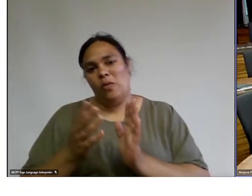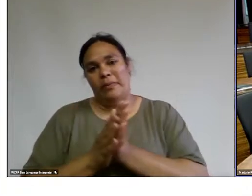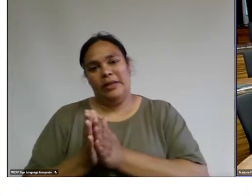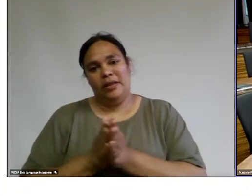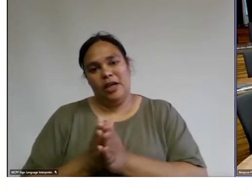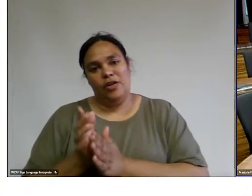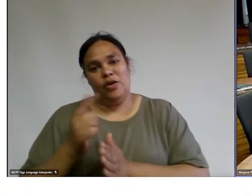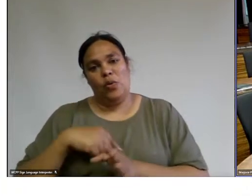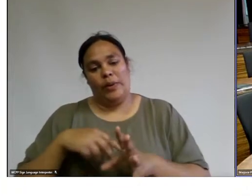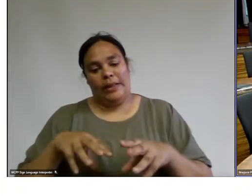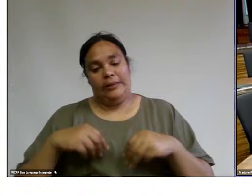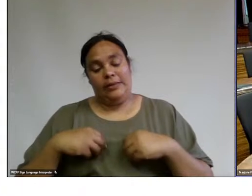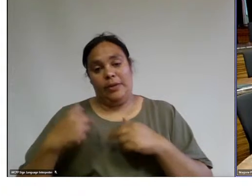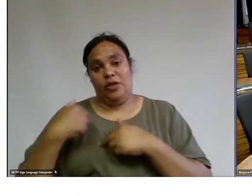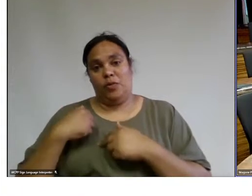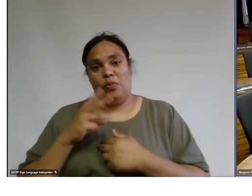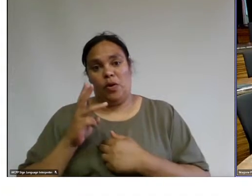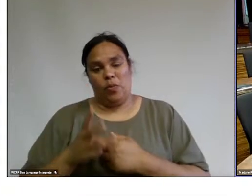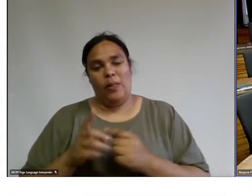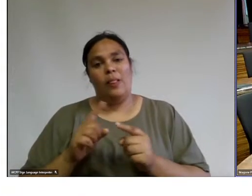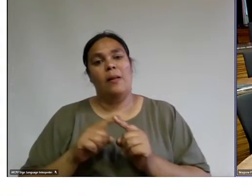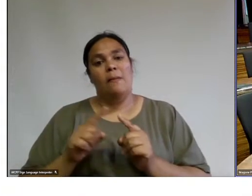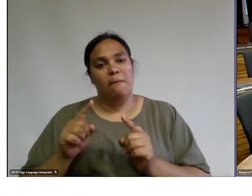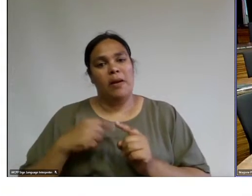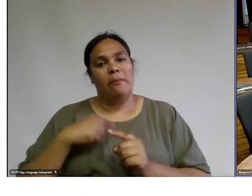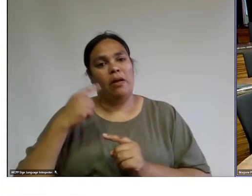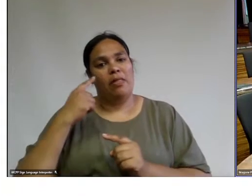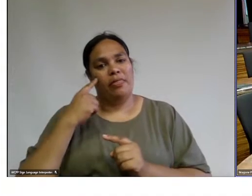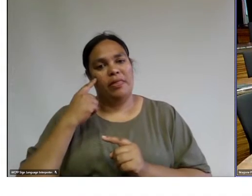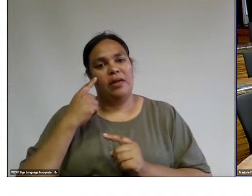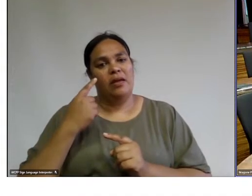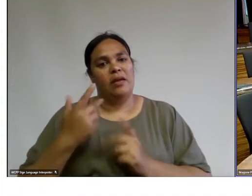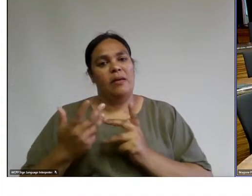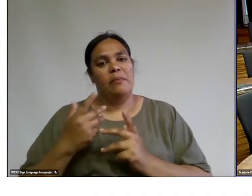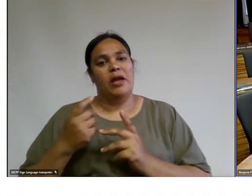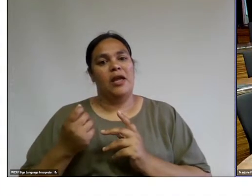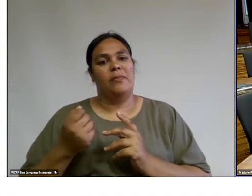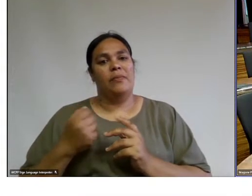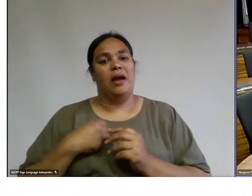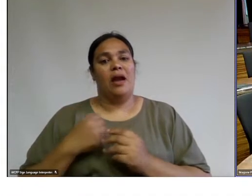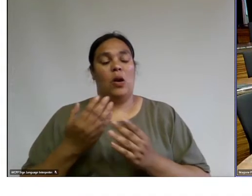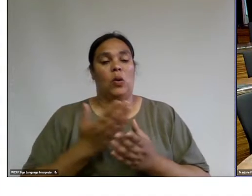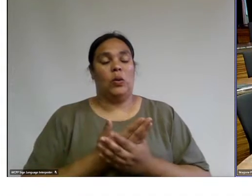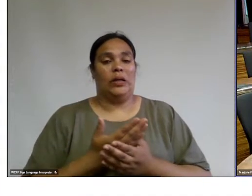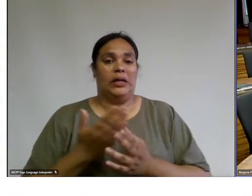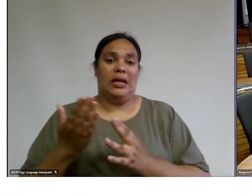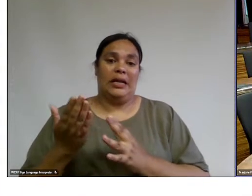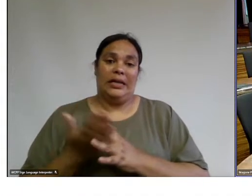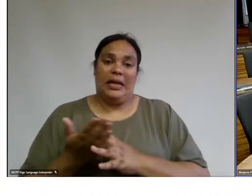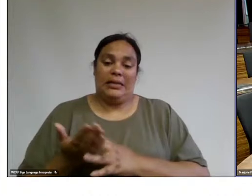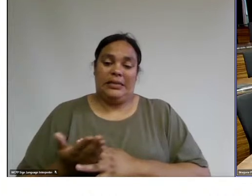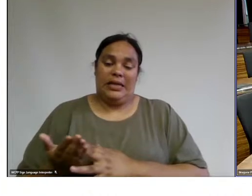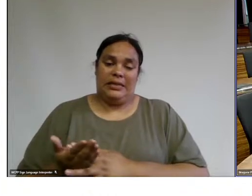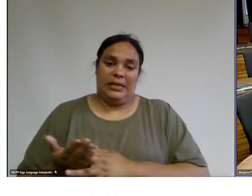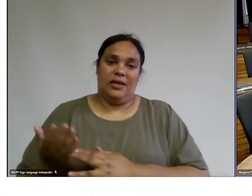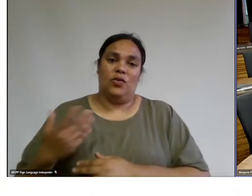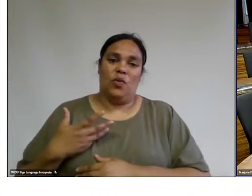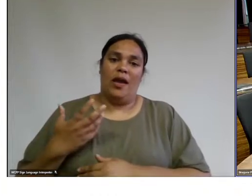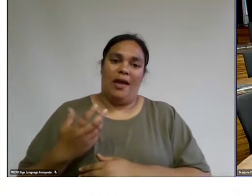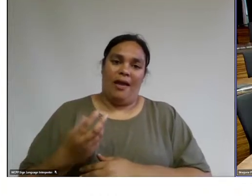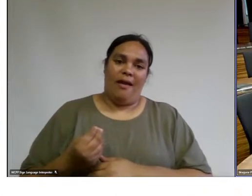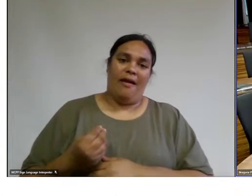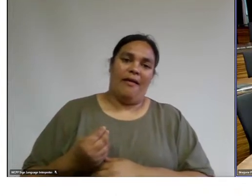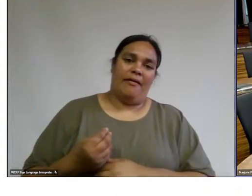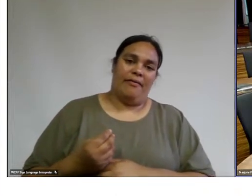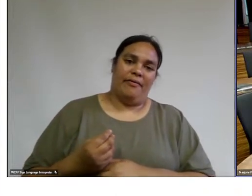while we accept the responsibility, I think that in some of our cases, well, in this particular case, we had high tenants in